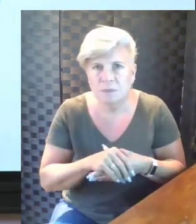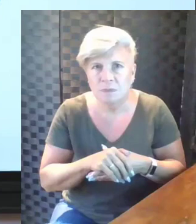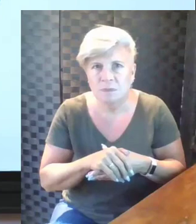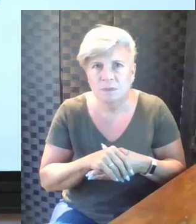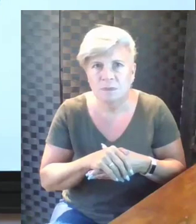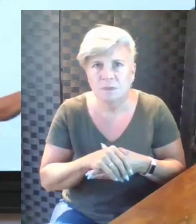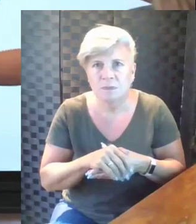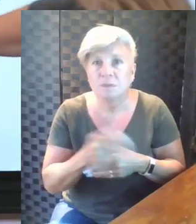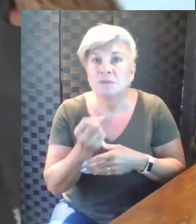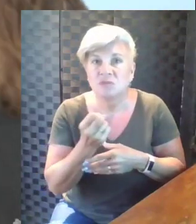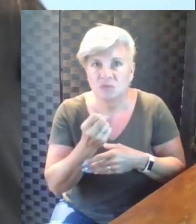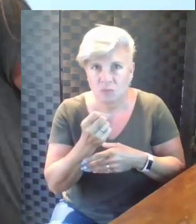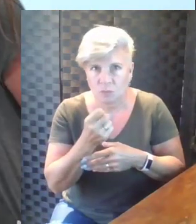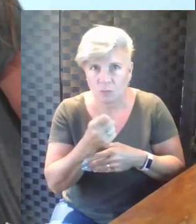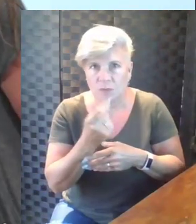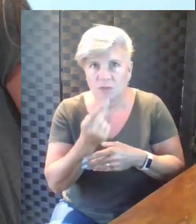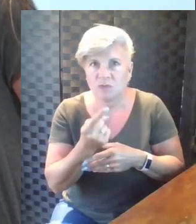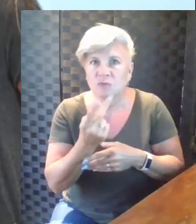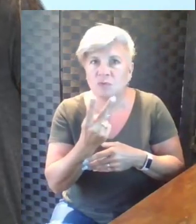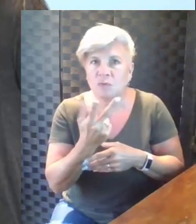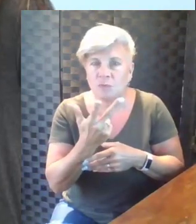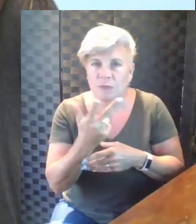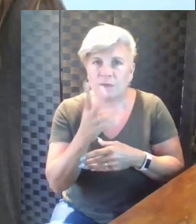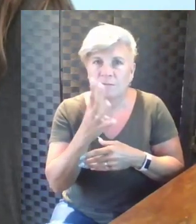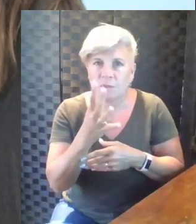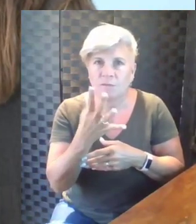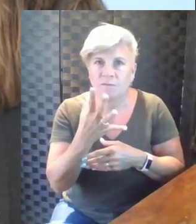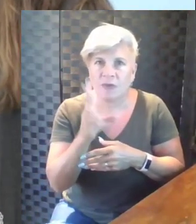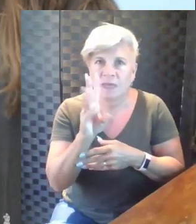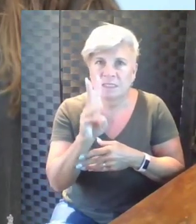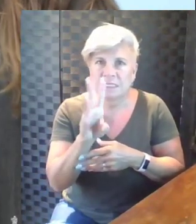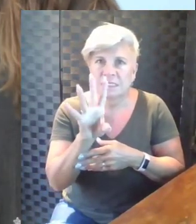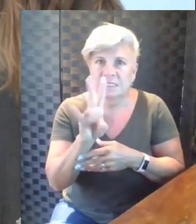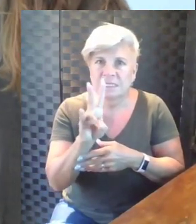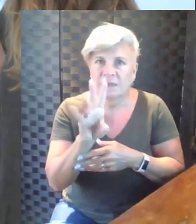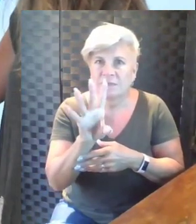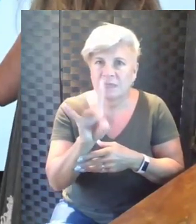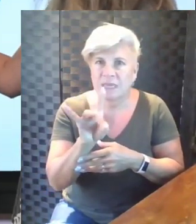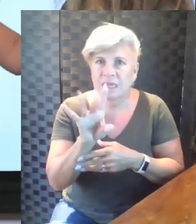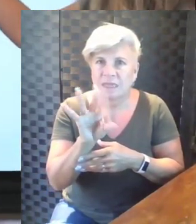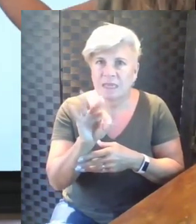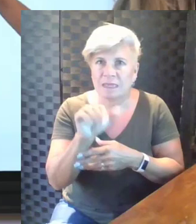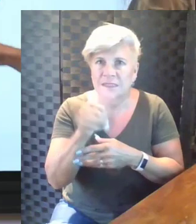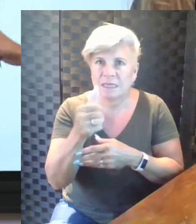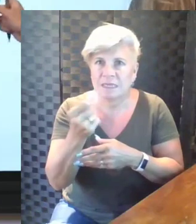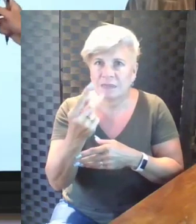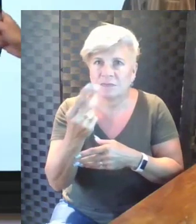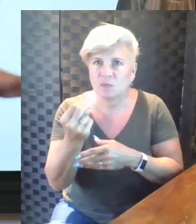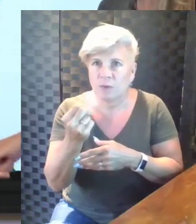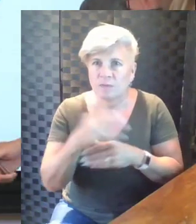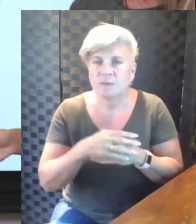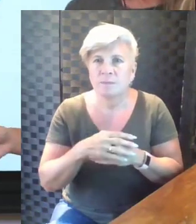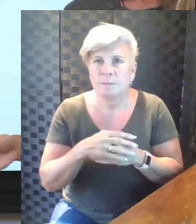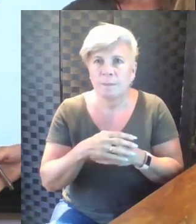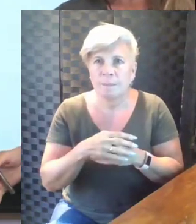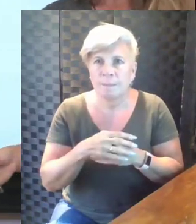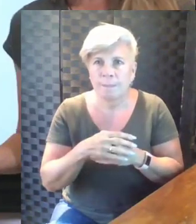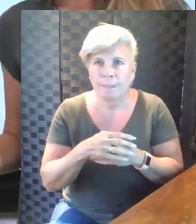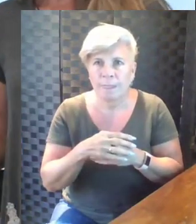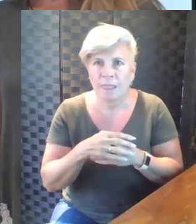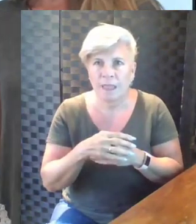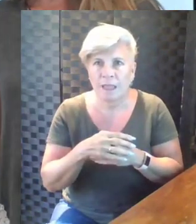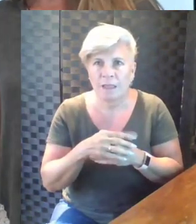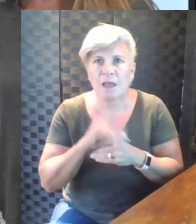And this was 12. 1, 2, 3, 4, 5, 6, 7, 8, 9, 10, 11, 12. But